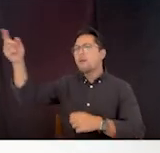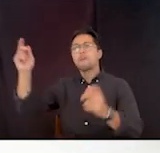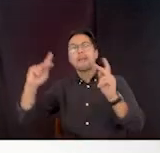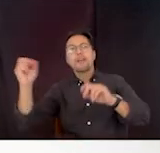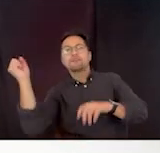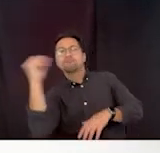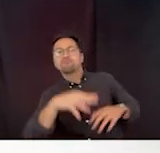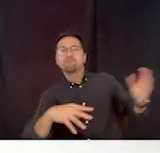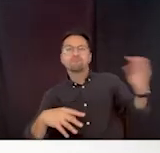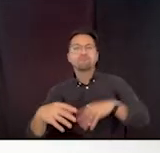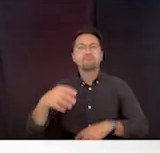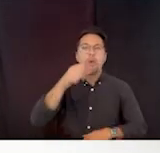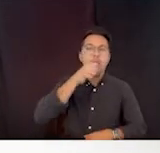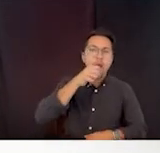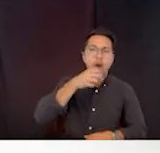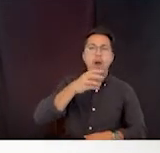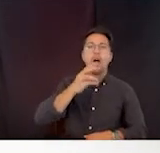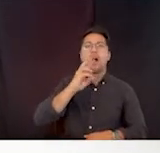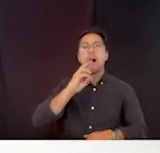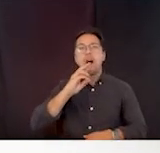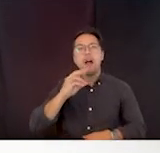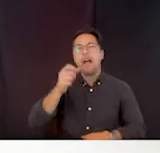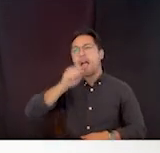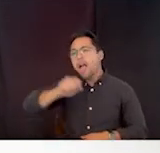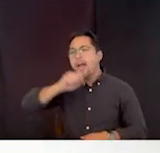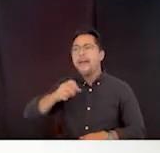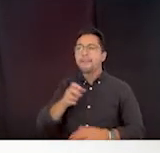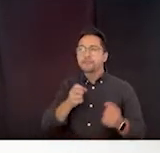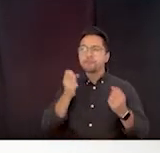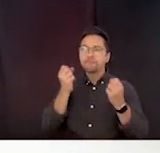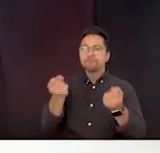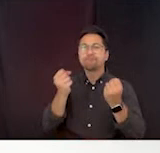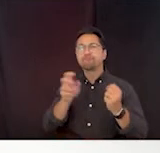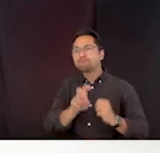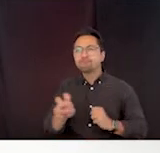and ice creams and you drove through this safari. And so my son